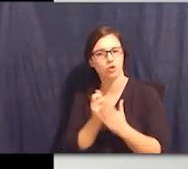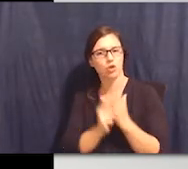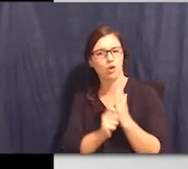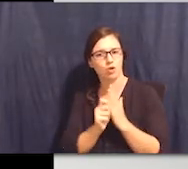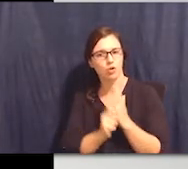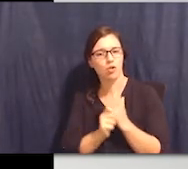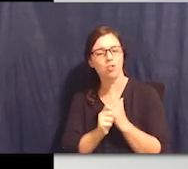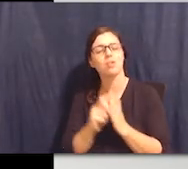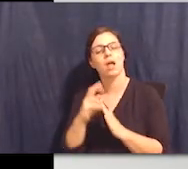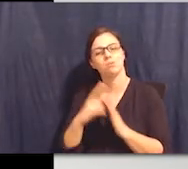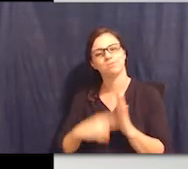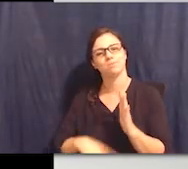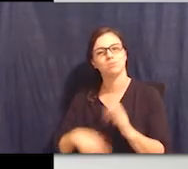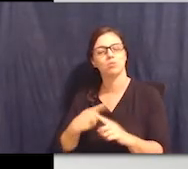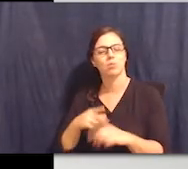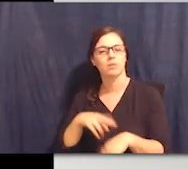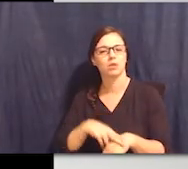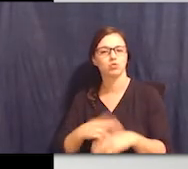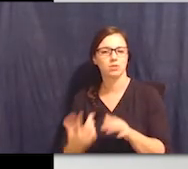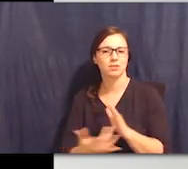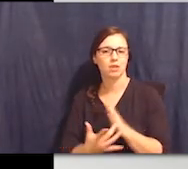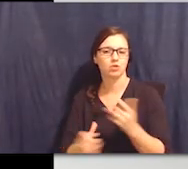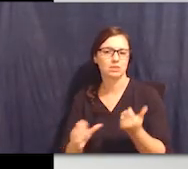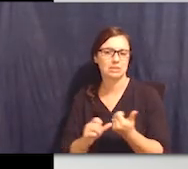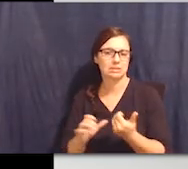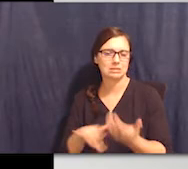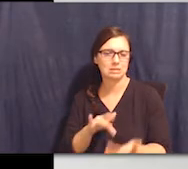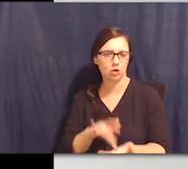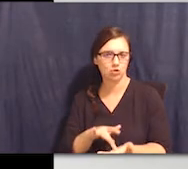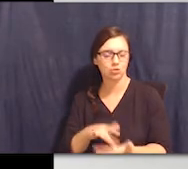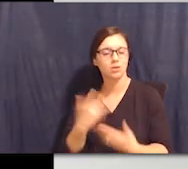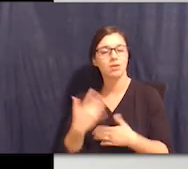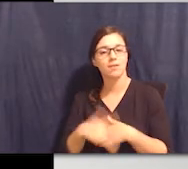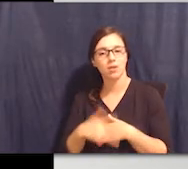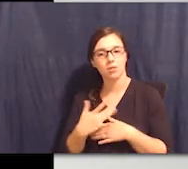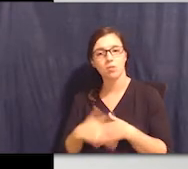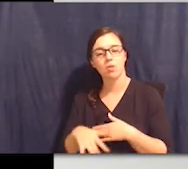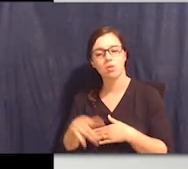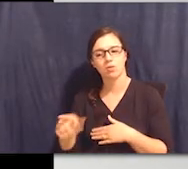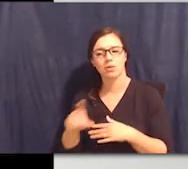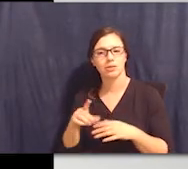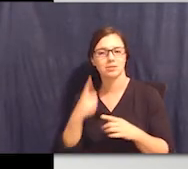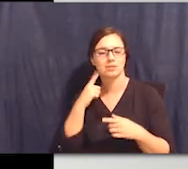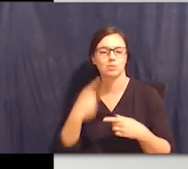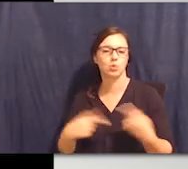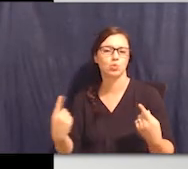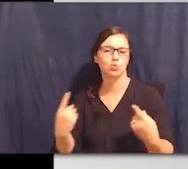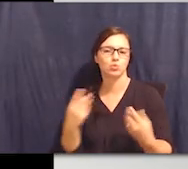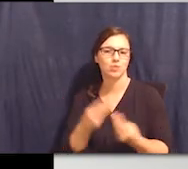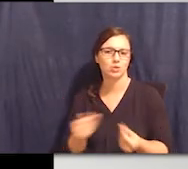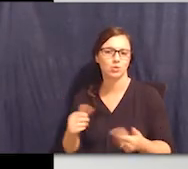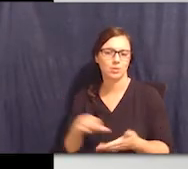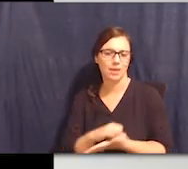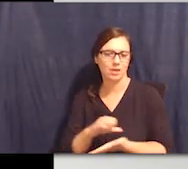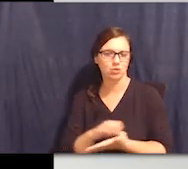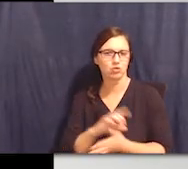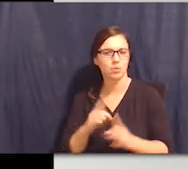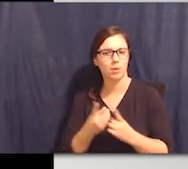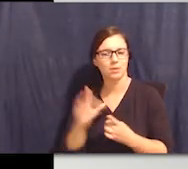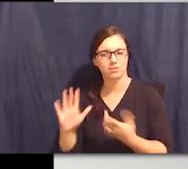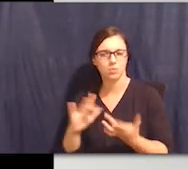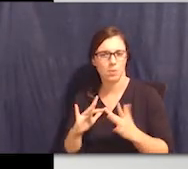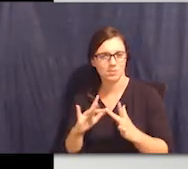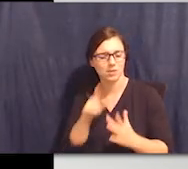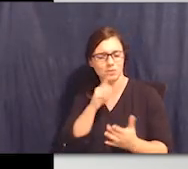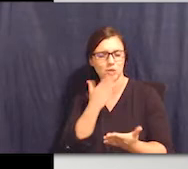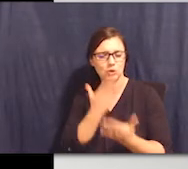articles from our National Technical Assistance Centers. Those are available at that dispute resolution page on the department's webpage.